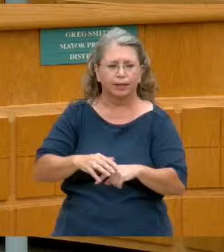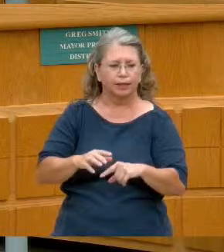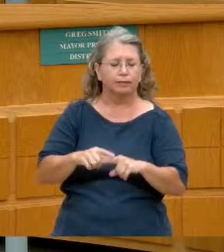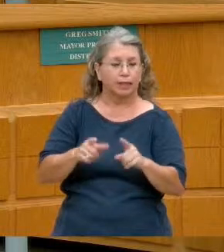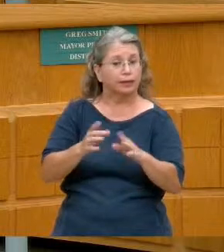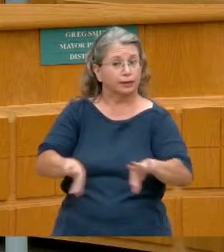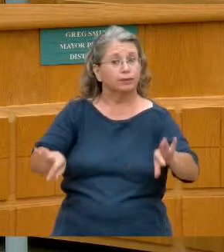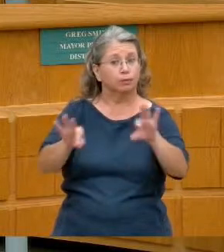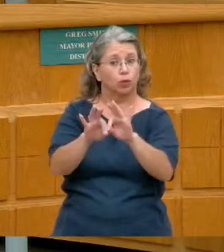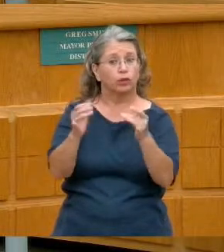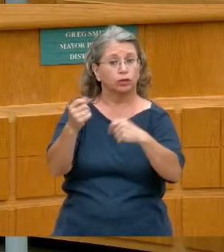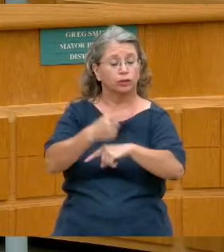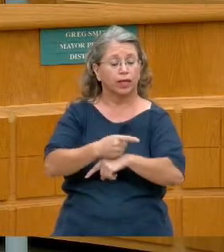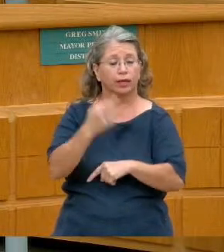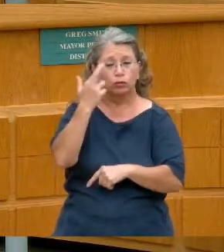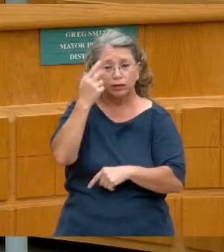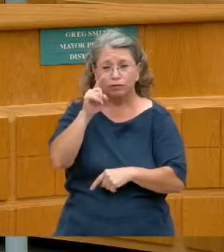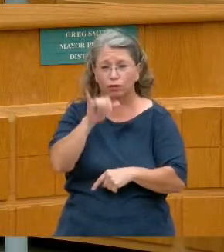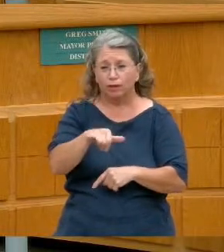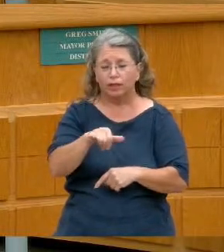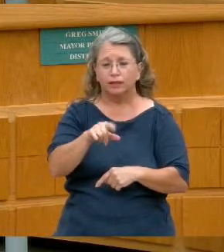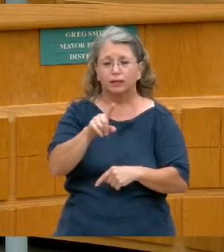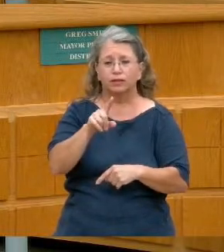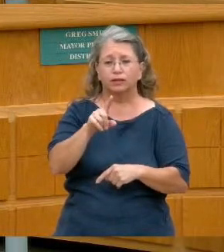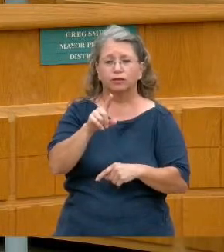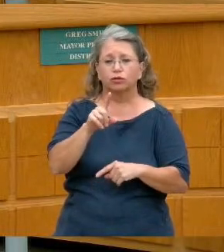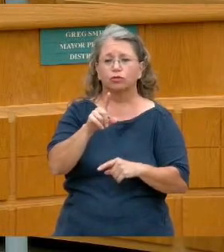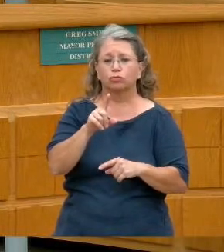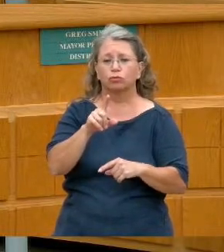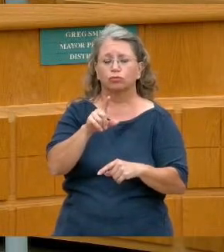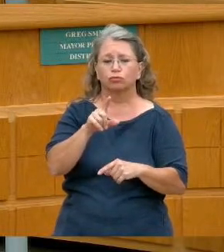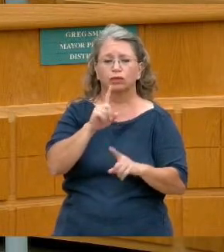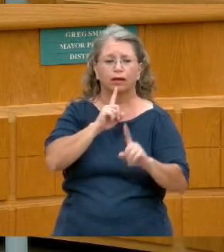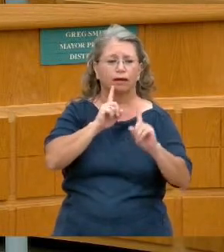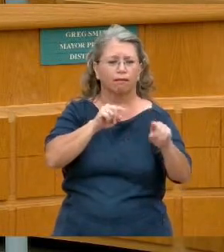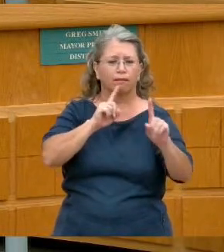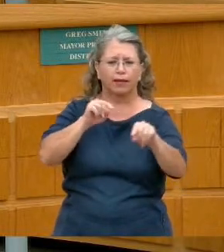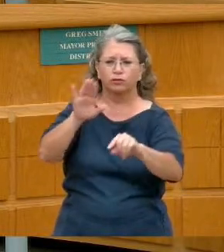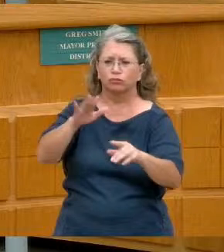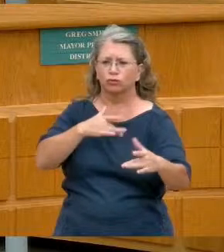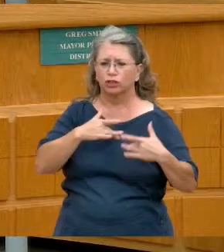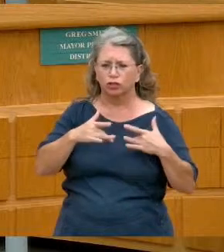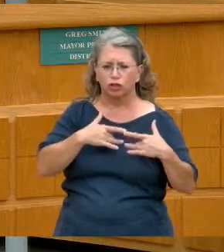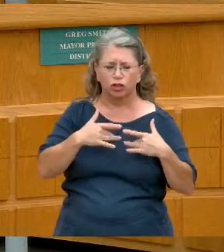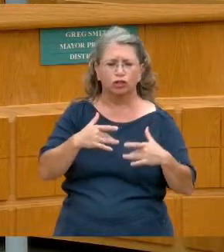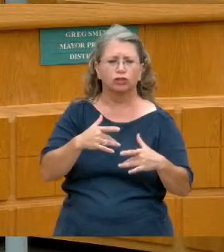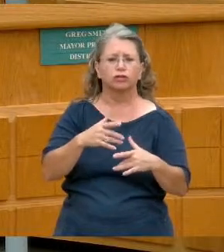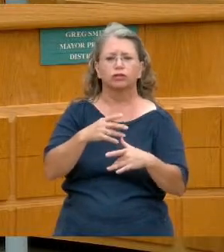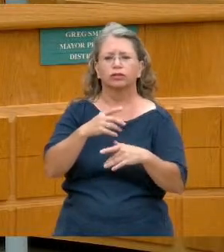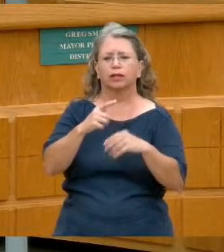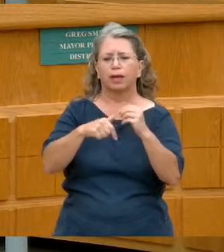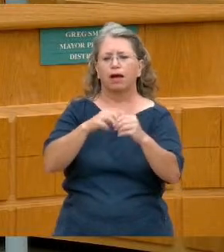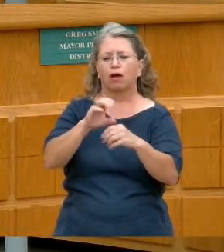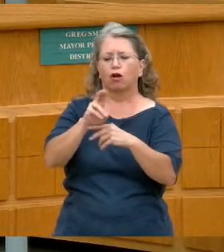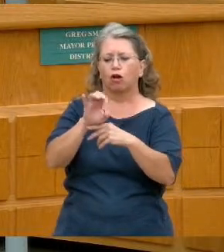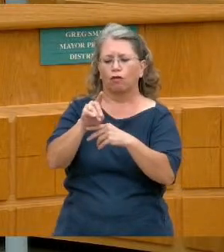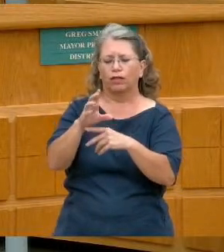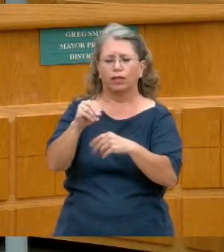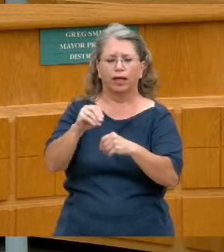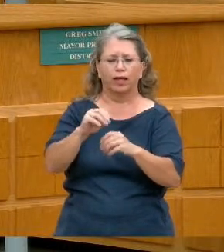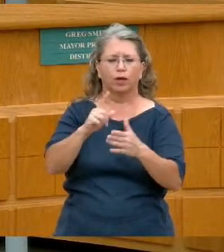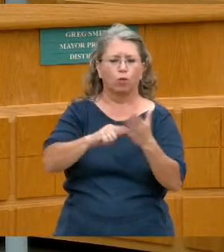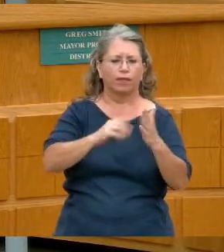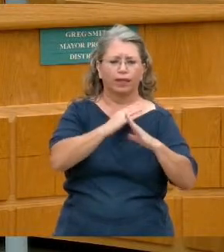force is to address public concerns and questions about COVID-19 and the interventions that are being taken place to try to decrease